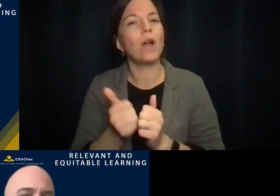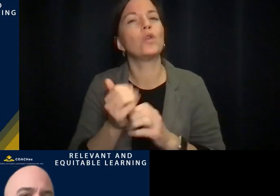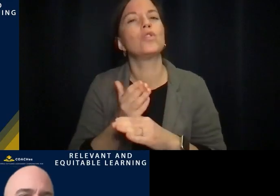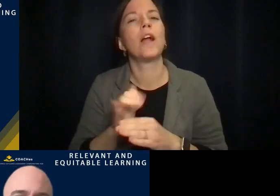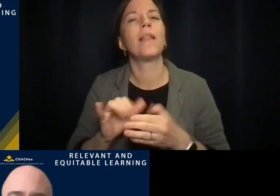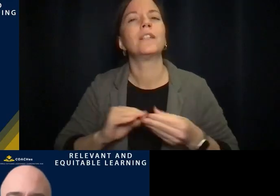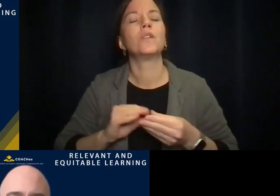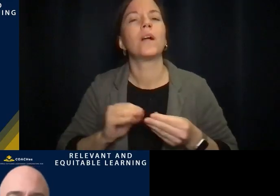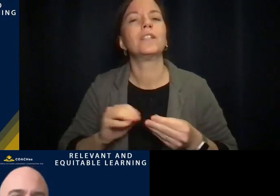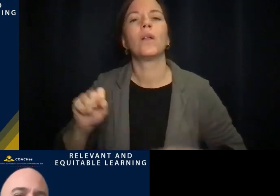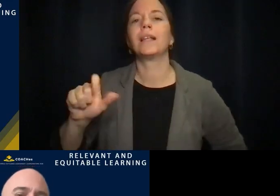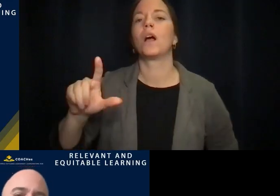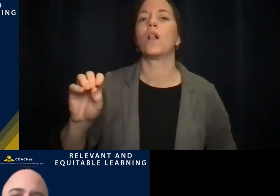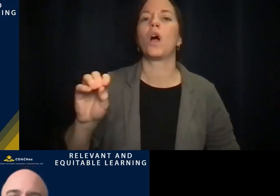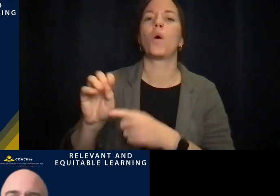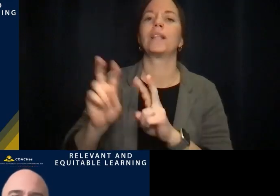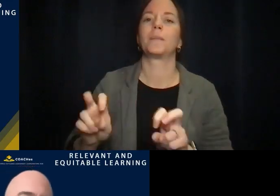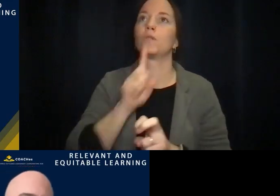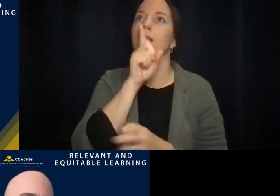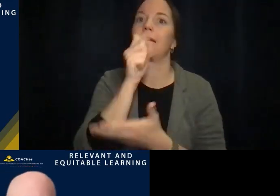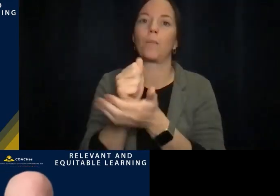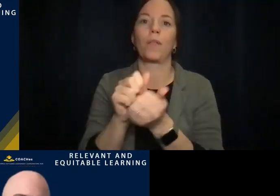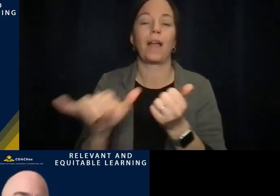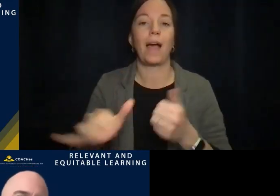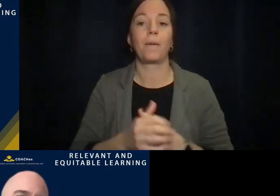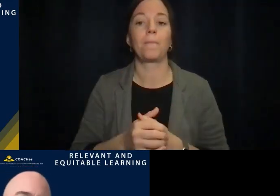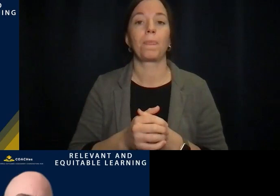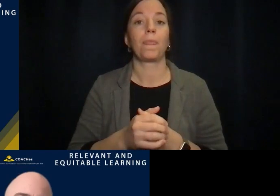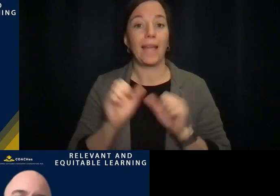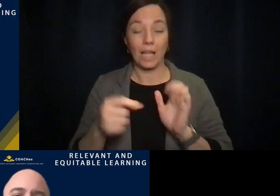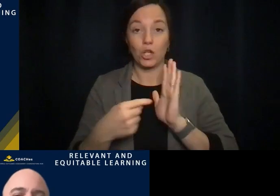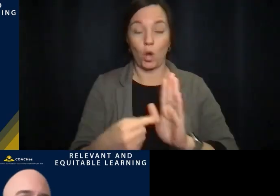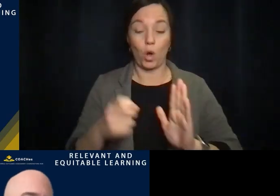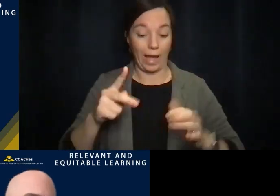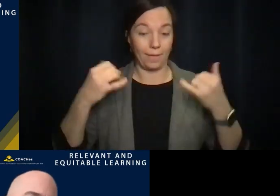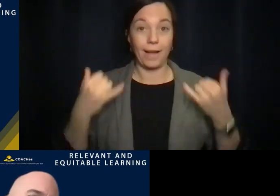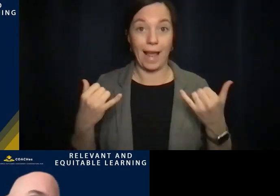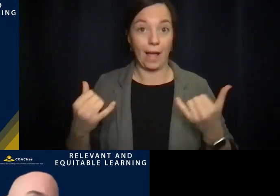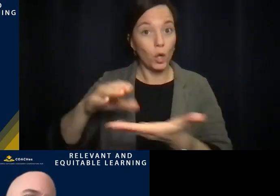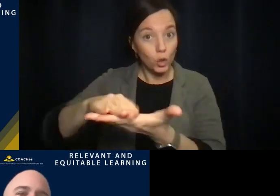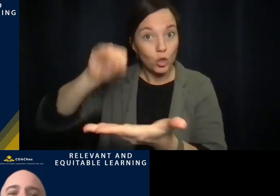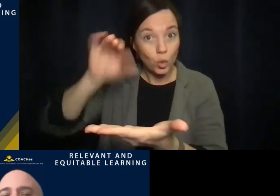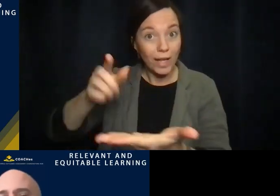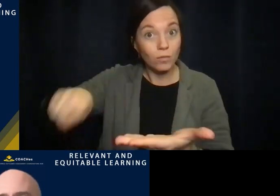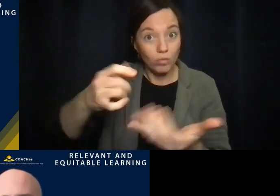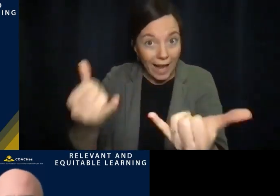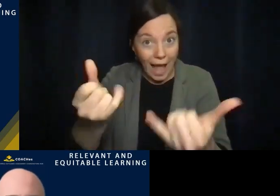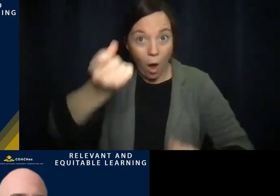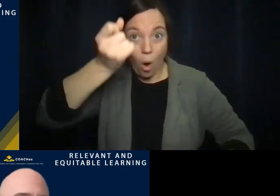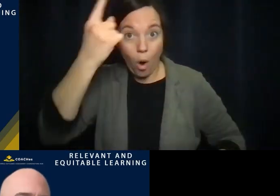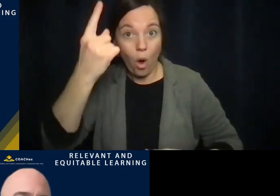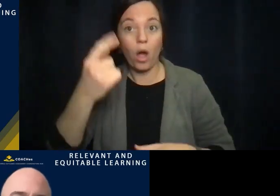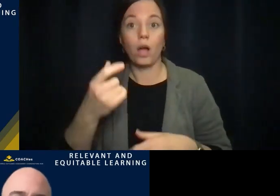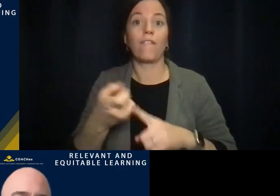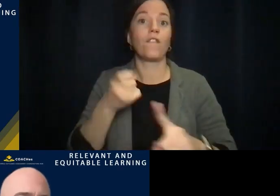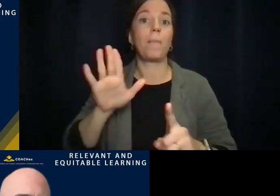assessments really help that. While it can help show like, hey, at this point in time, students are grasping this information based on a demonstration,